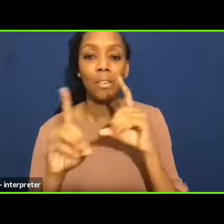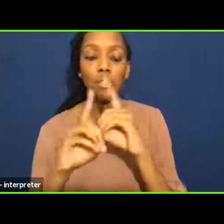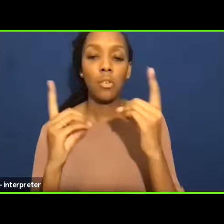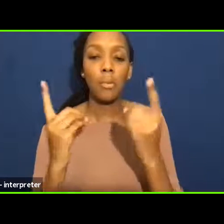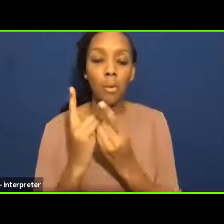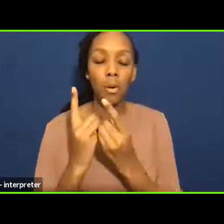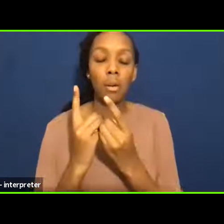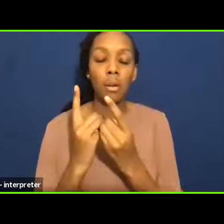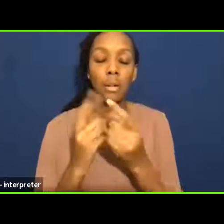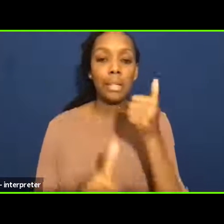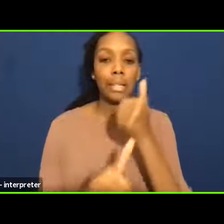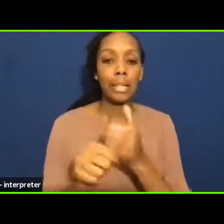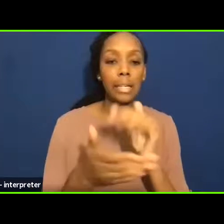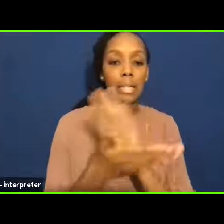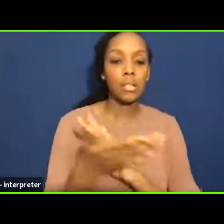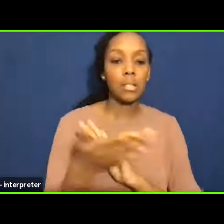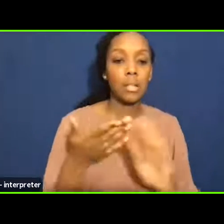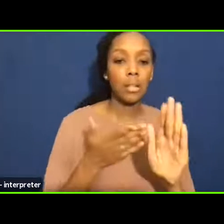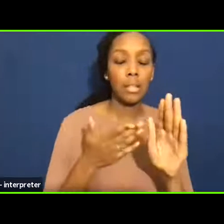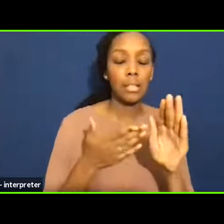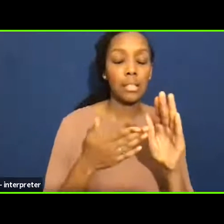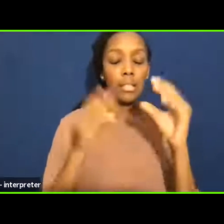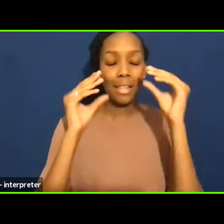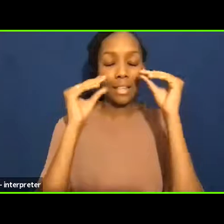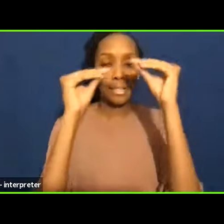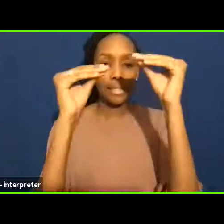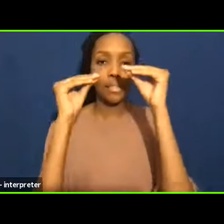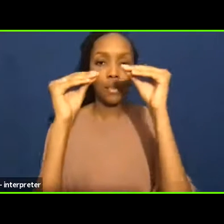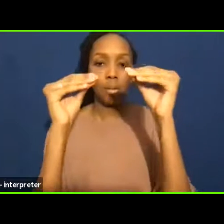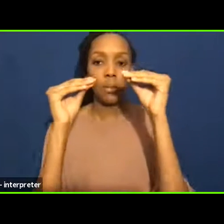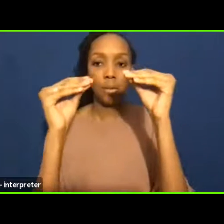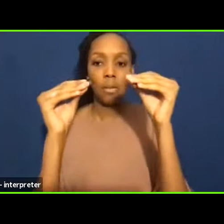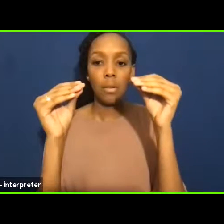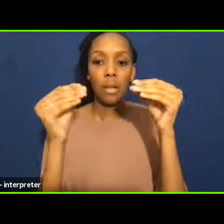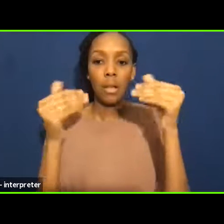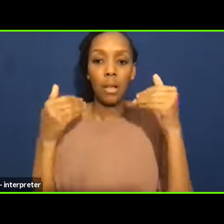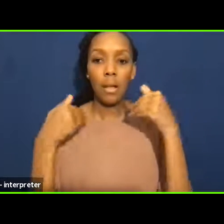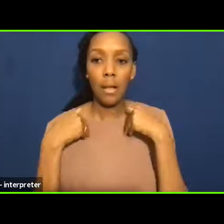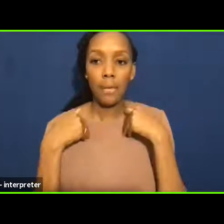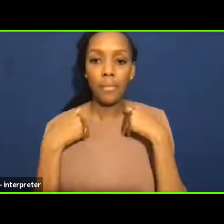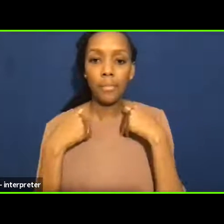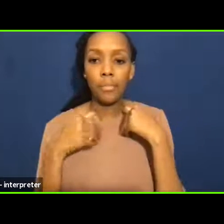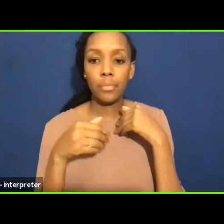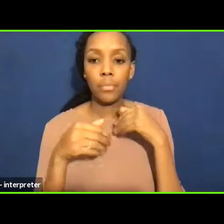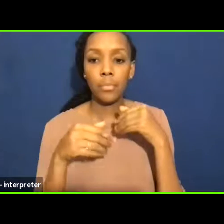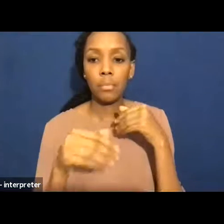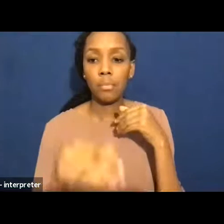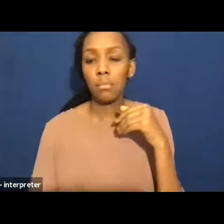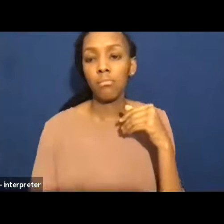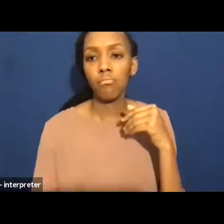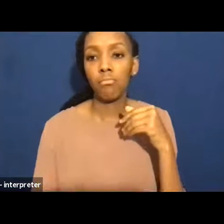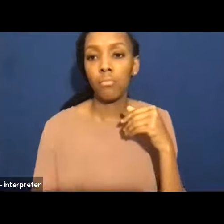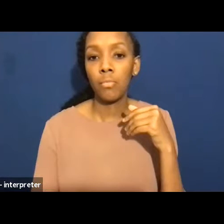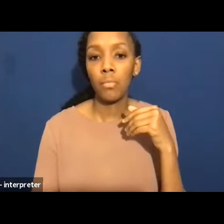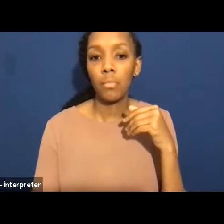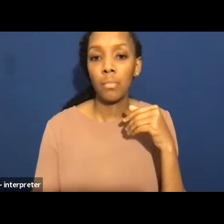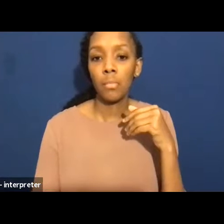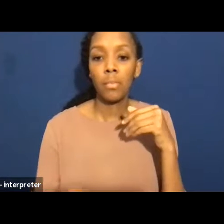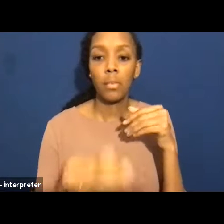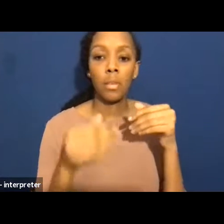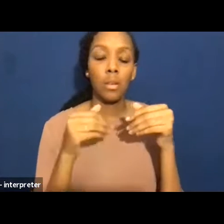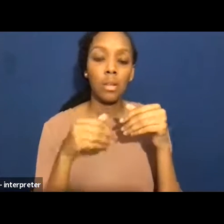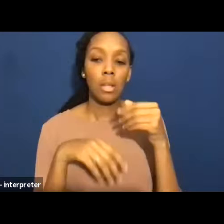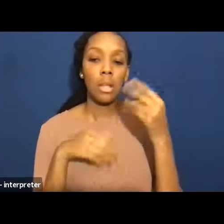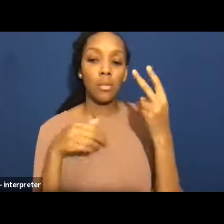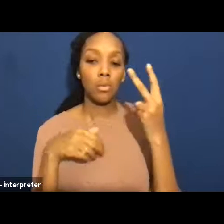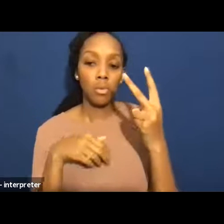these colleges of the faculty that do teach to like kind of give a percentage of or like a ratio like to faculty